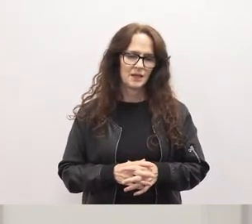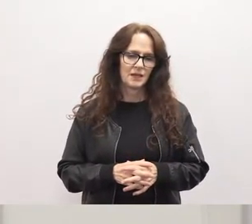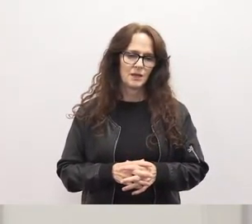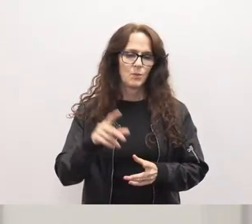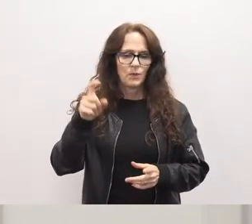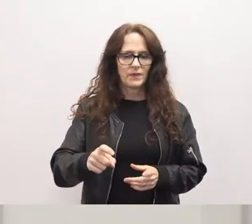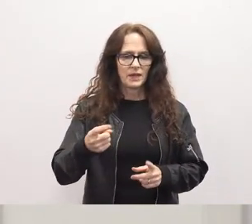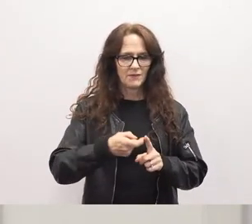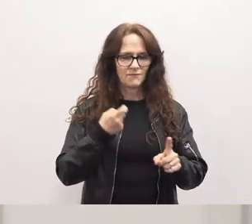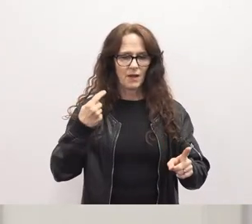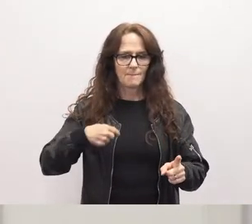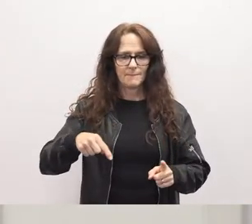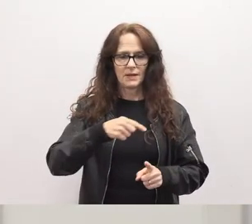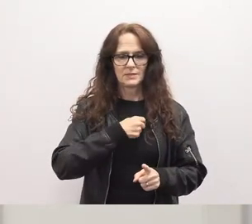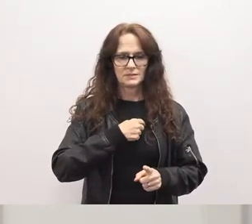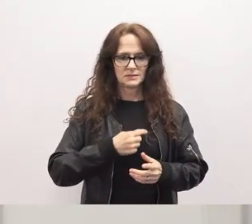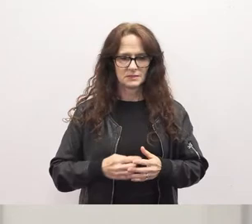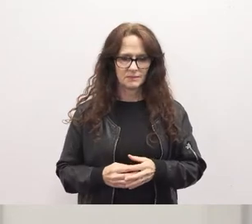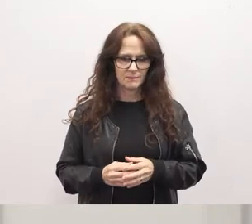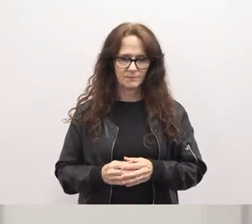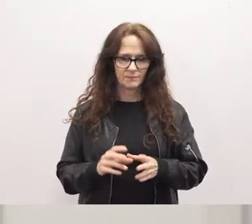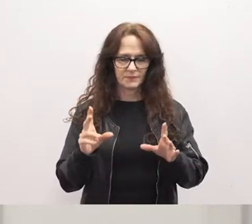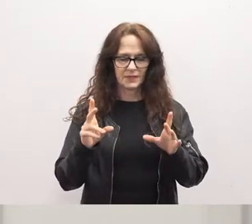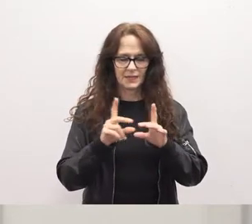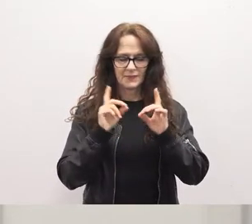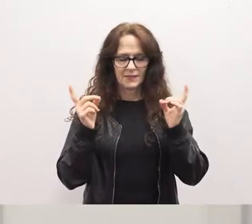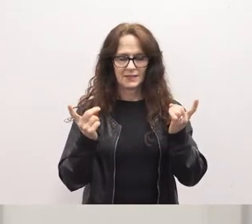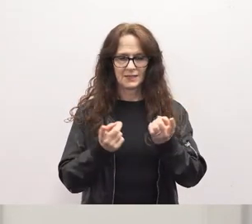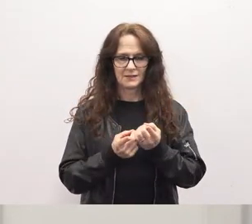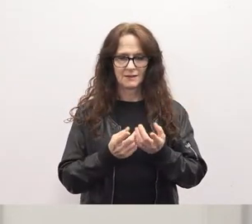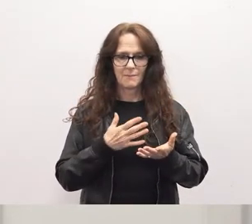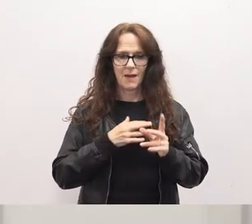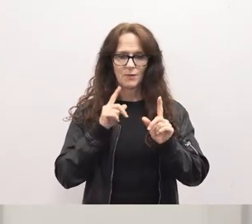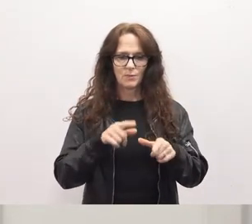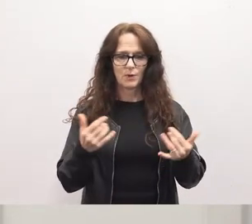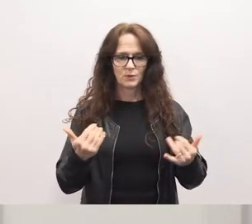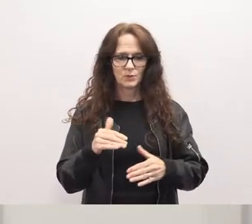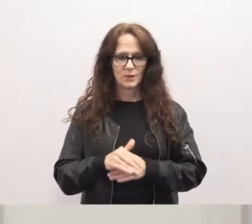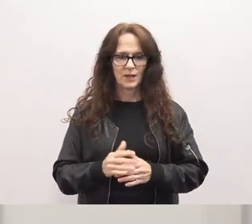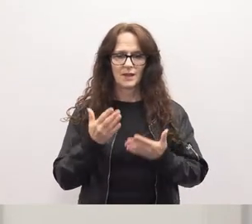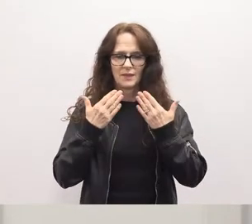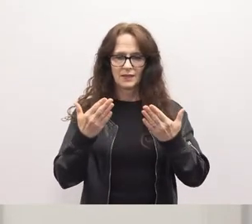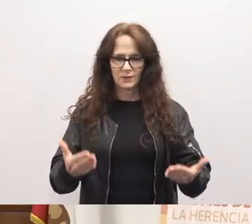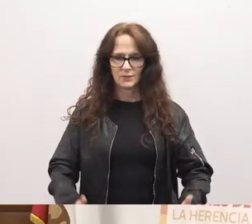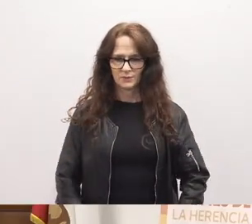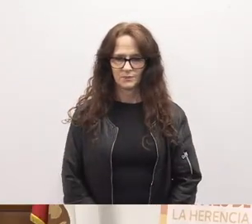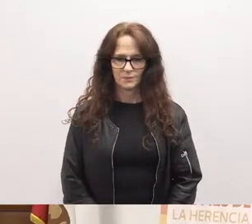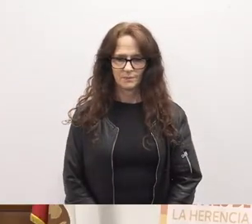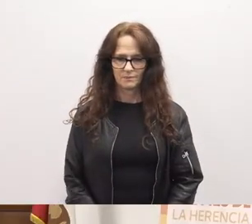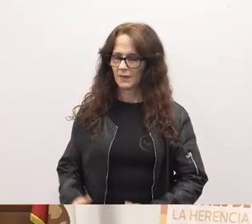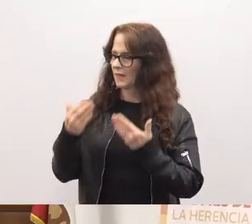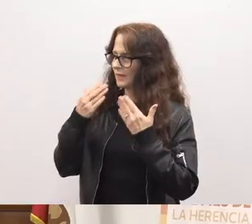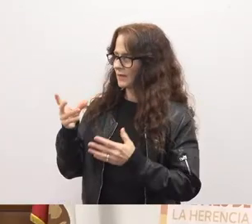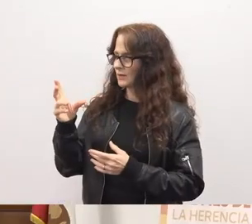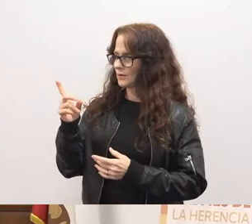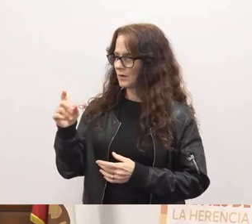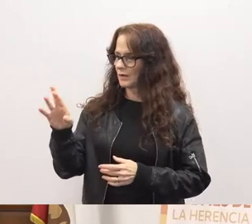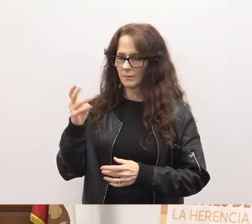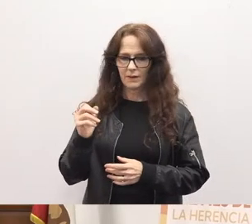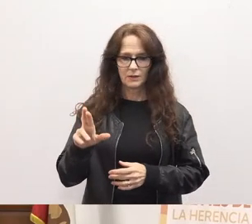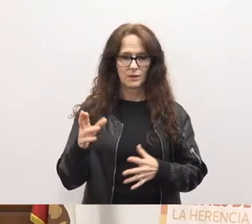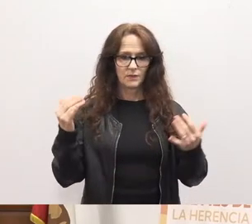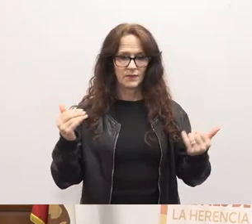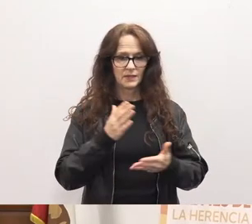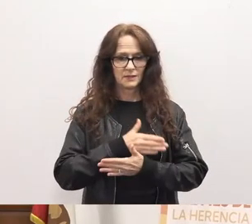what they need from us in our school district. So that's my report for tonight. Thank you. Thank you, Dr. Baker. Well,